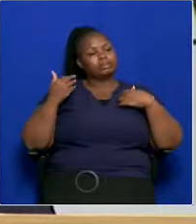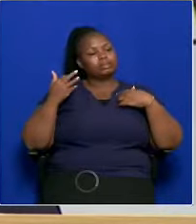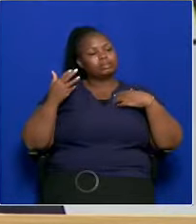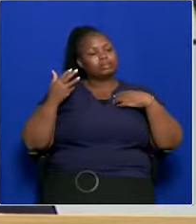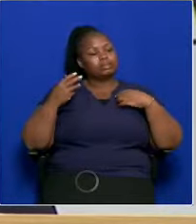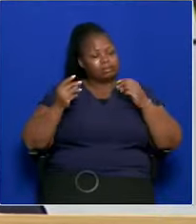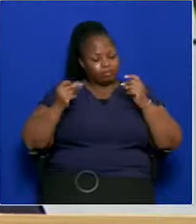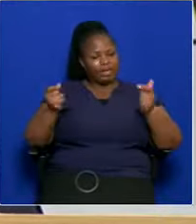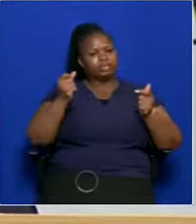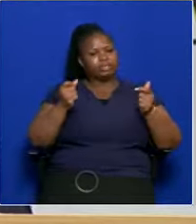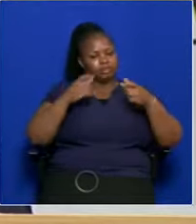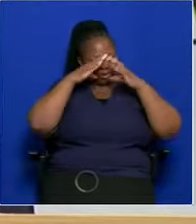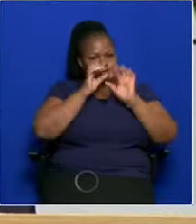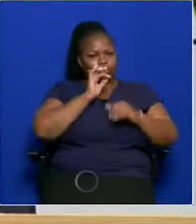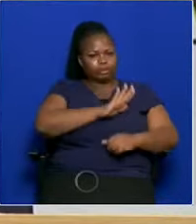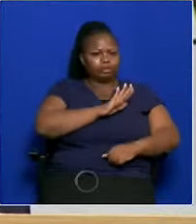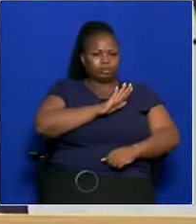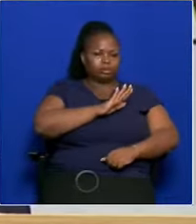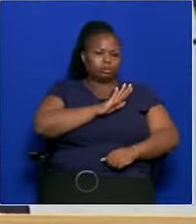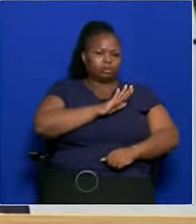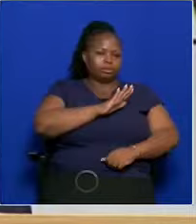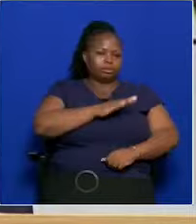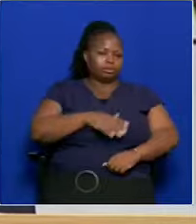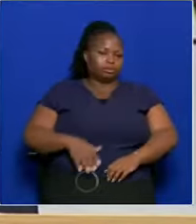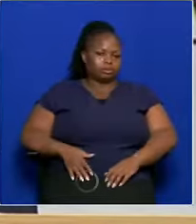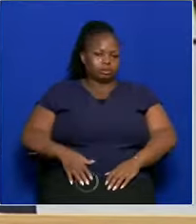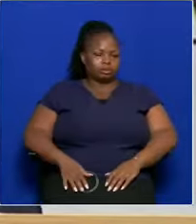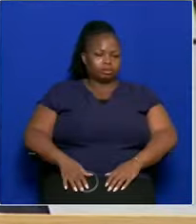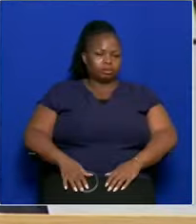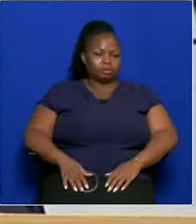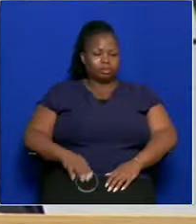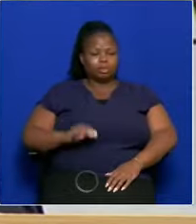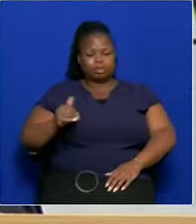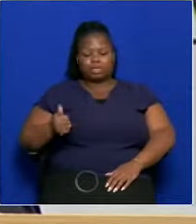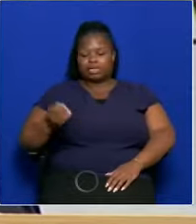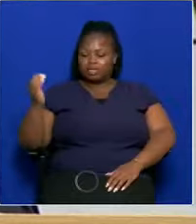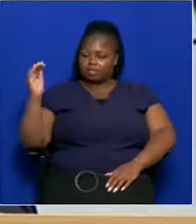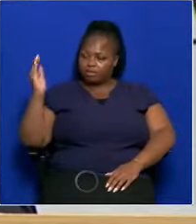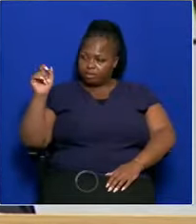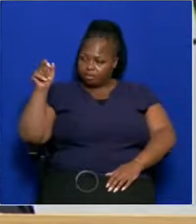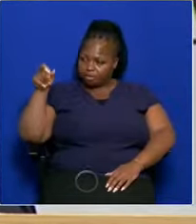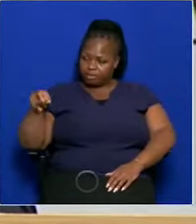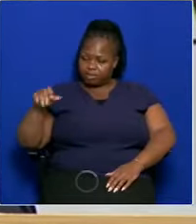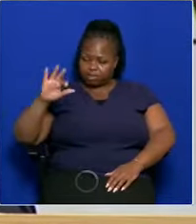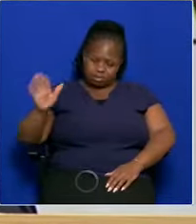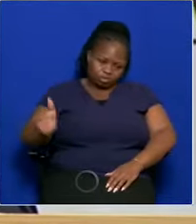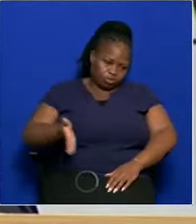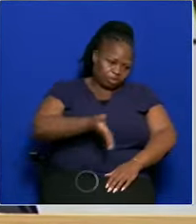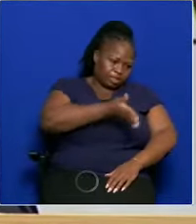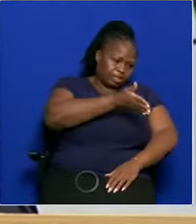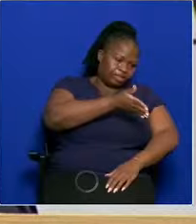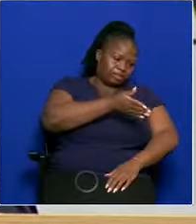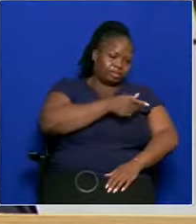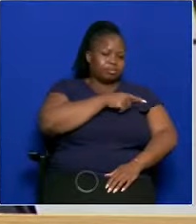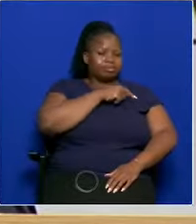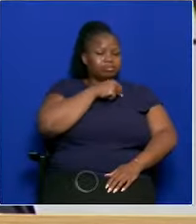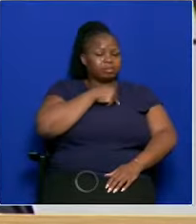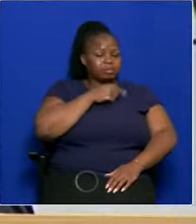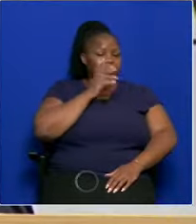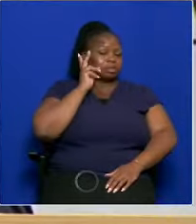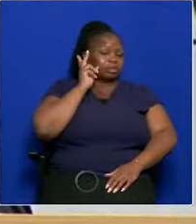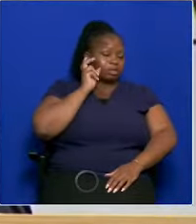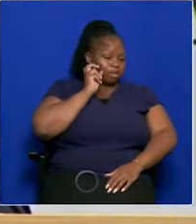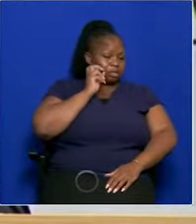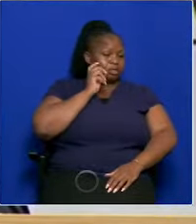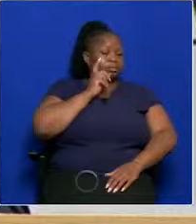or imminent attention, and you send a person, I would like to hear if he met or not, because now and